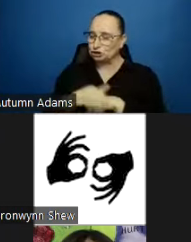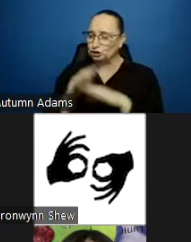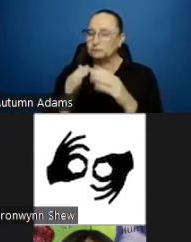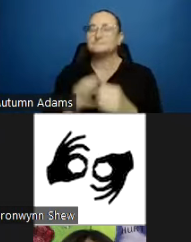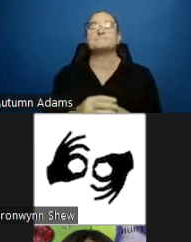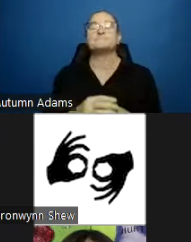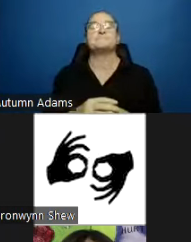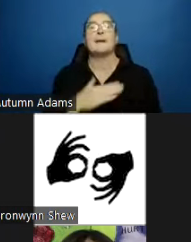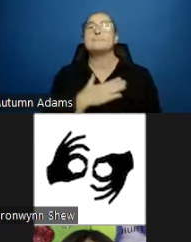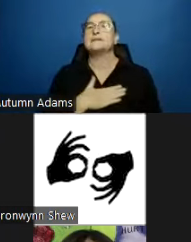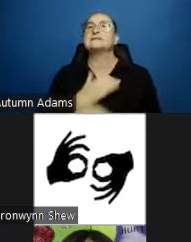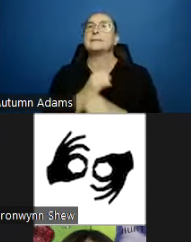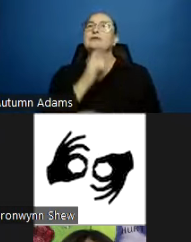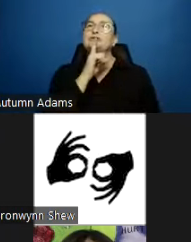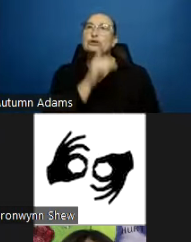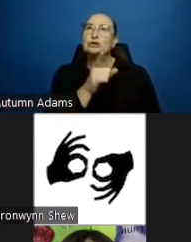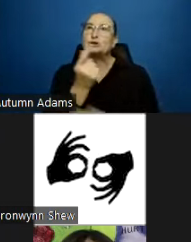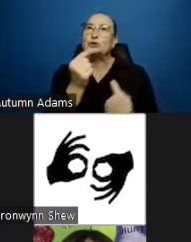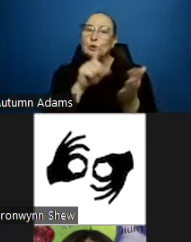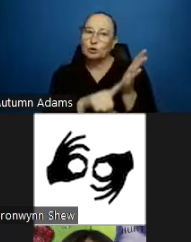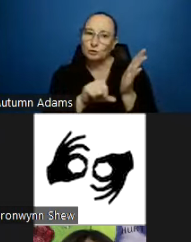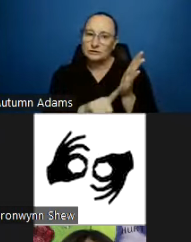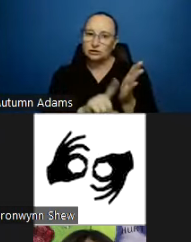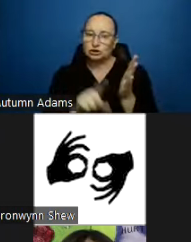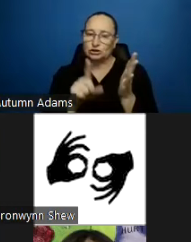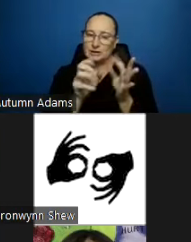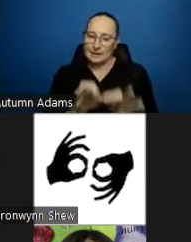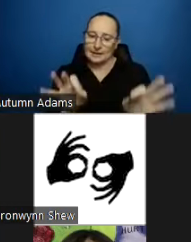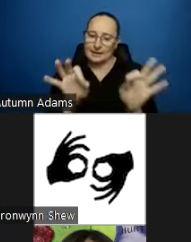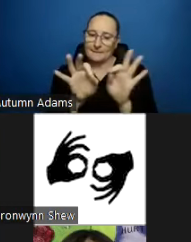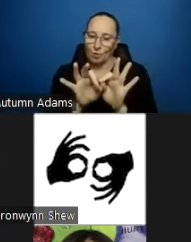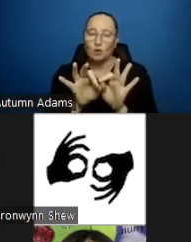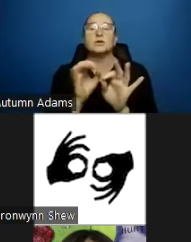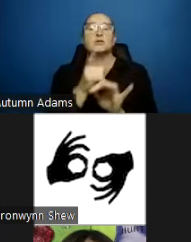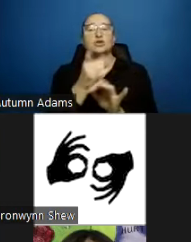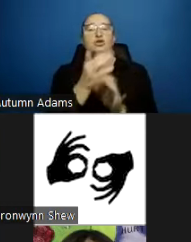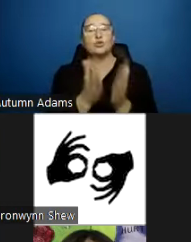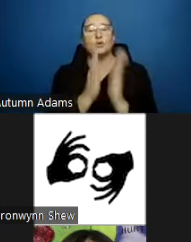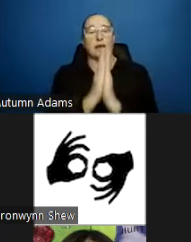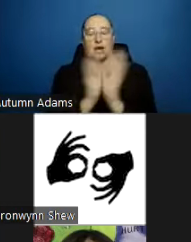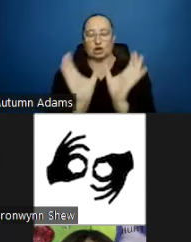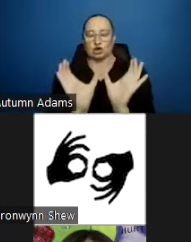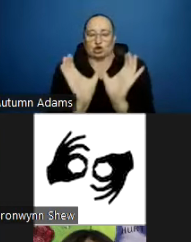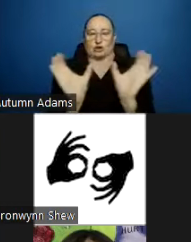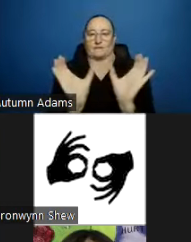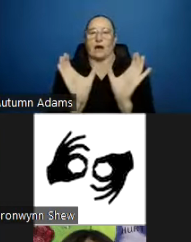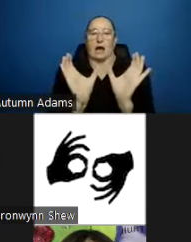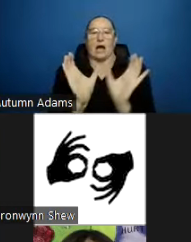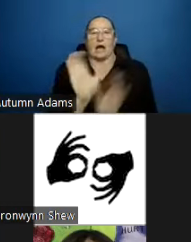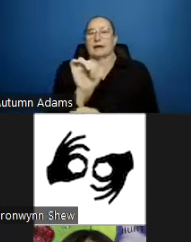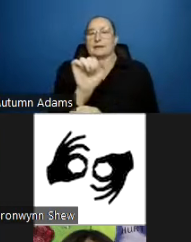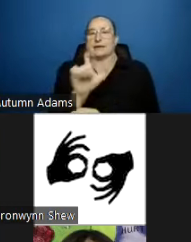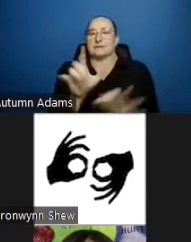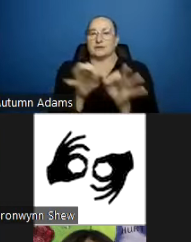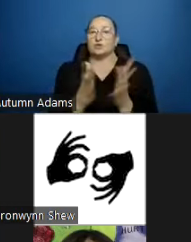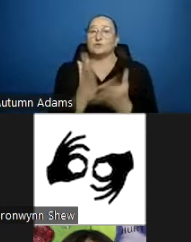be sure to do your research. It's important that you ask for a certified sign language interpreter, because in some states,